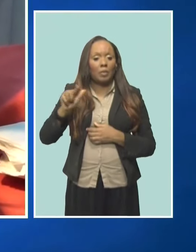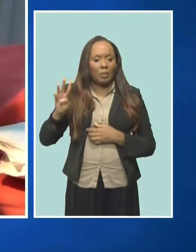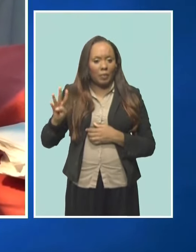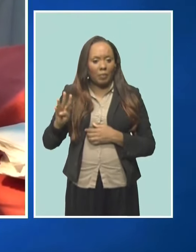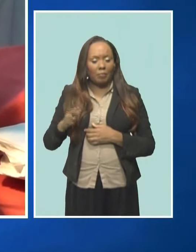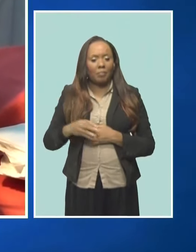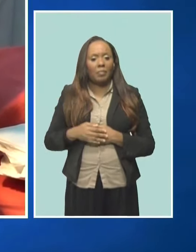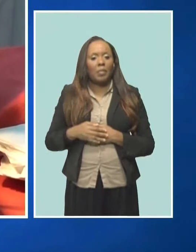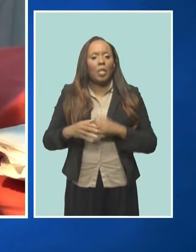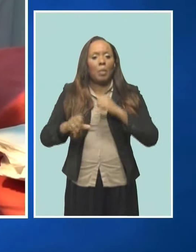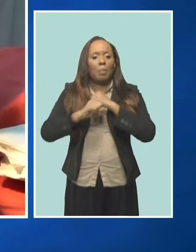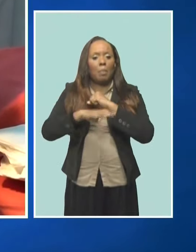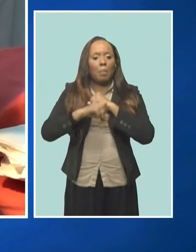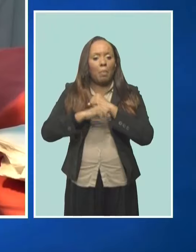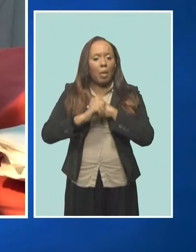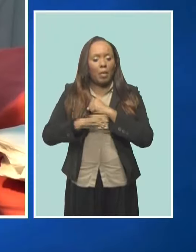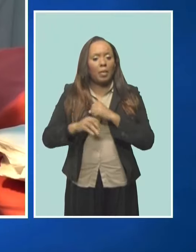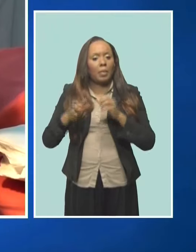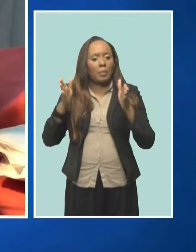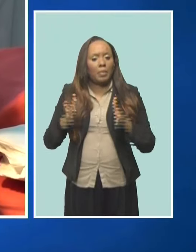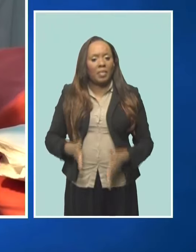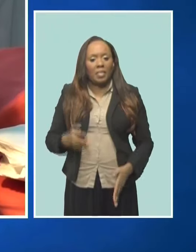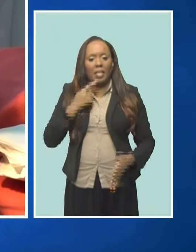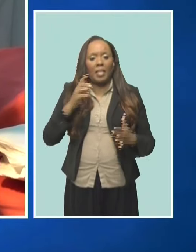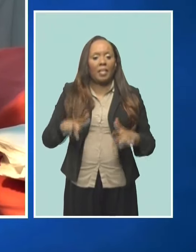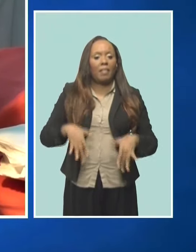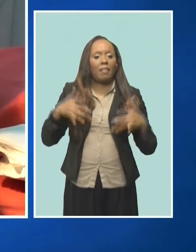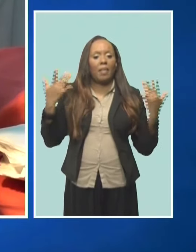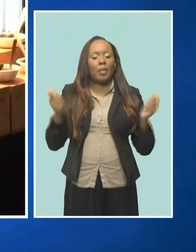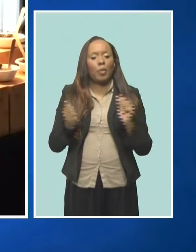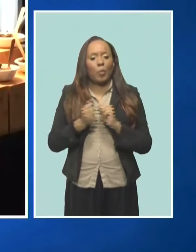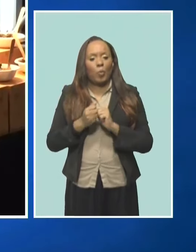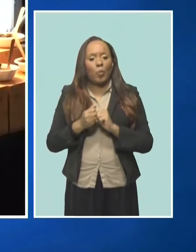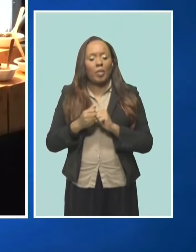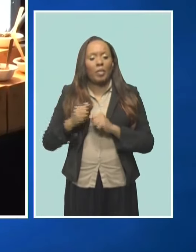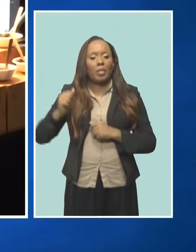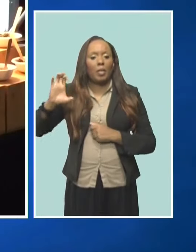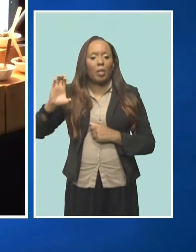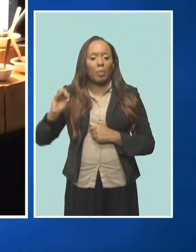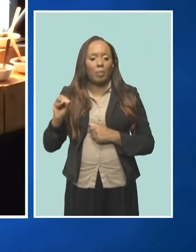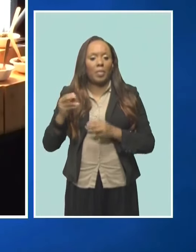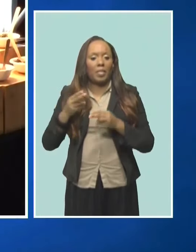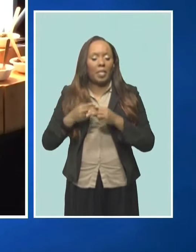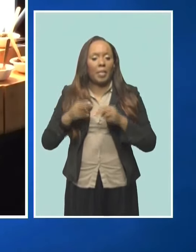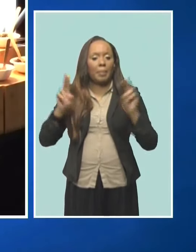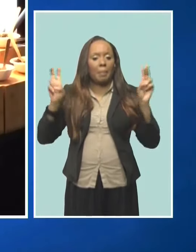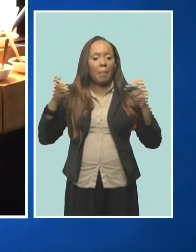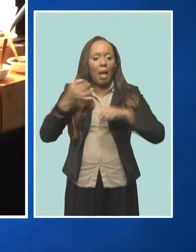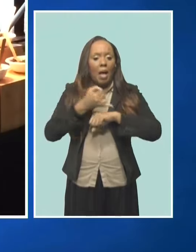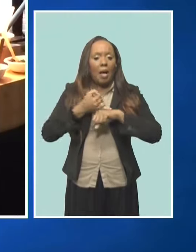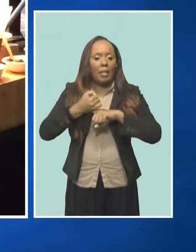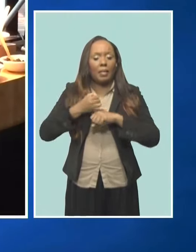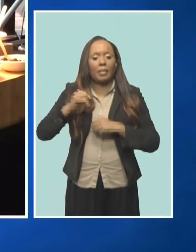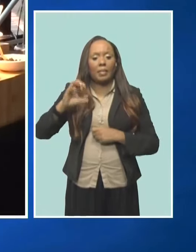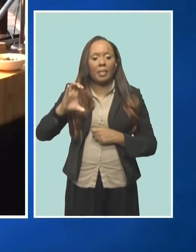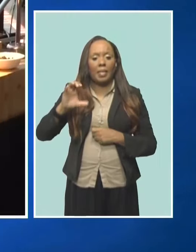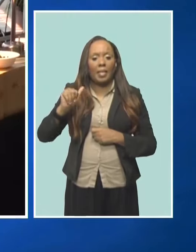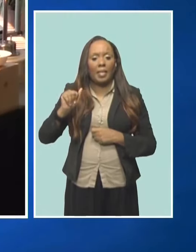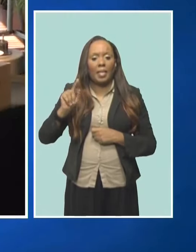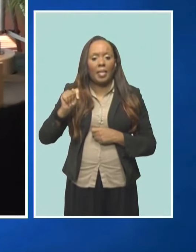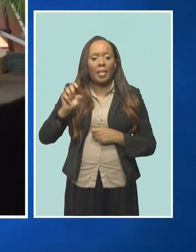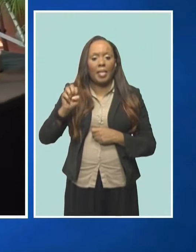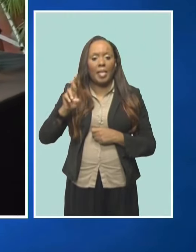Burnett tells the Business Report the event was held in association with Island Caterers and it will help government and private sector